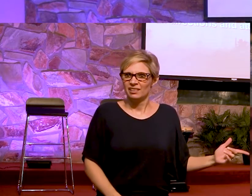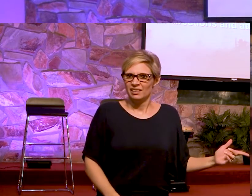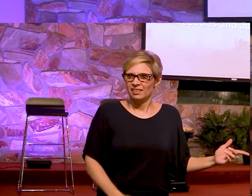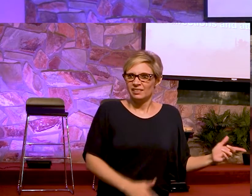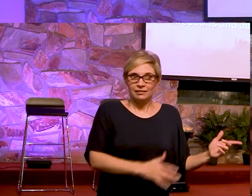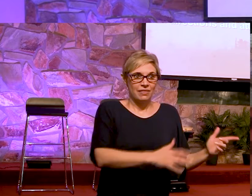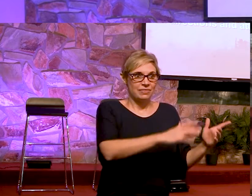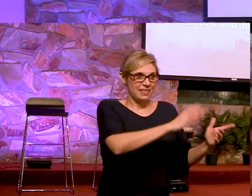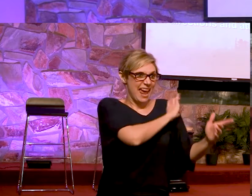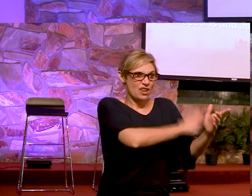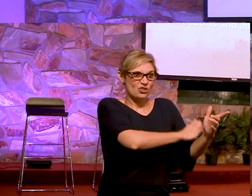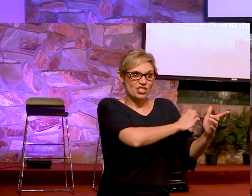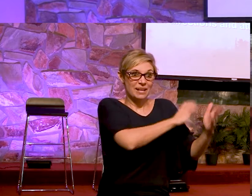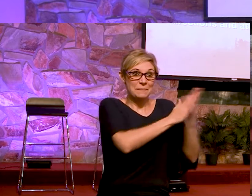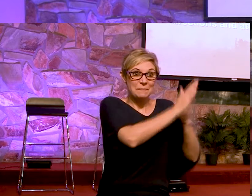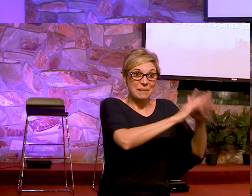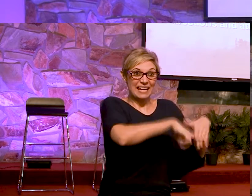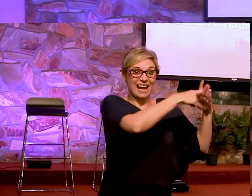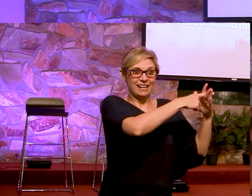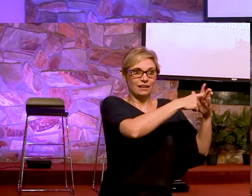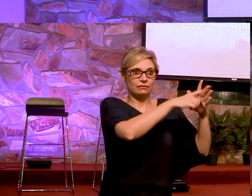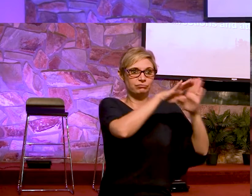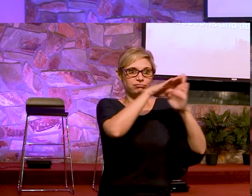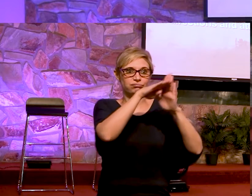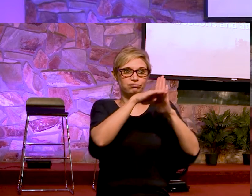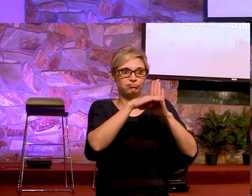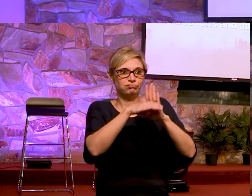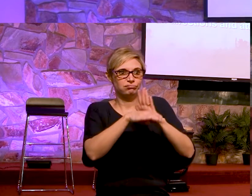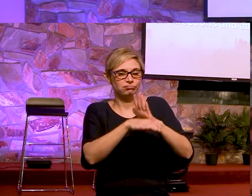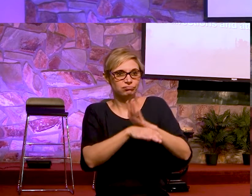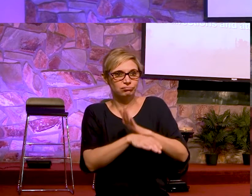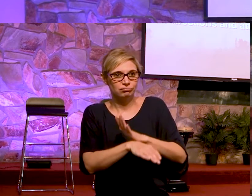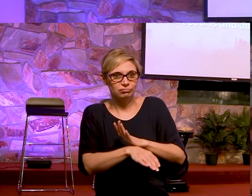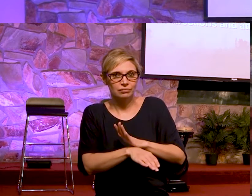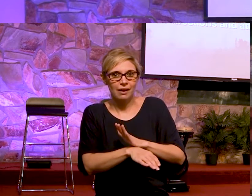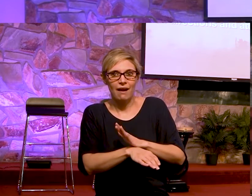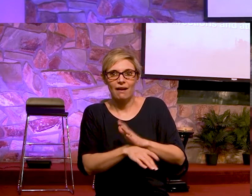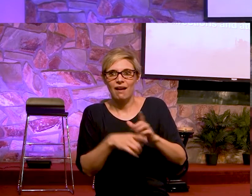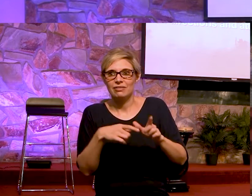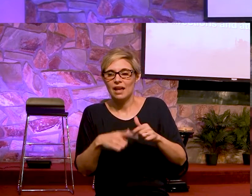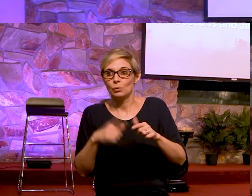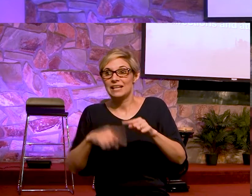see the end, that's when we get discouraged.